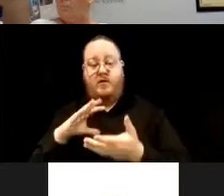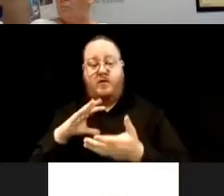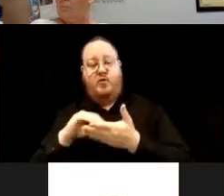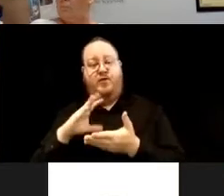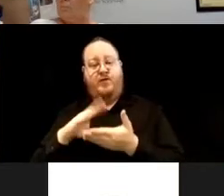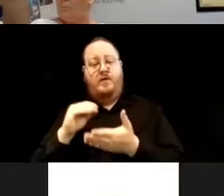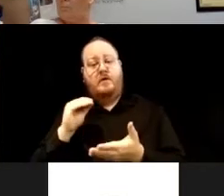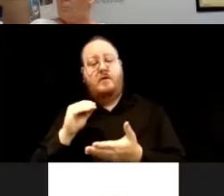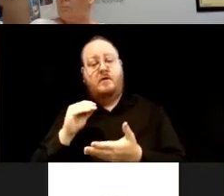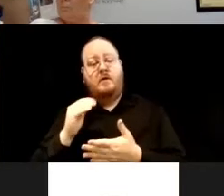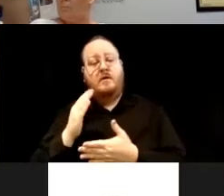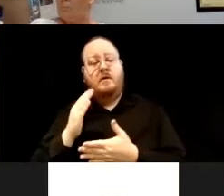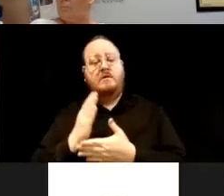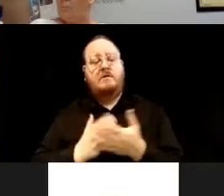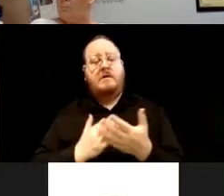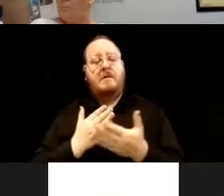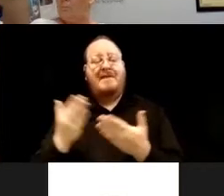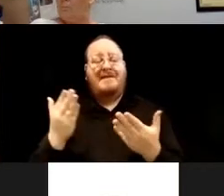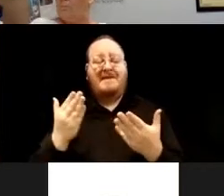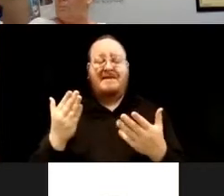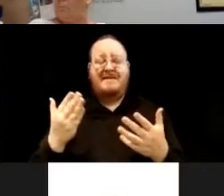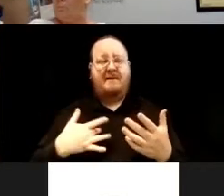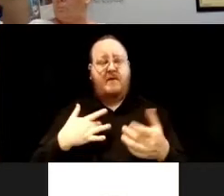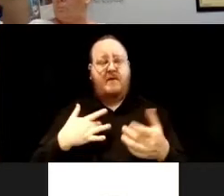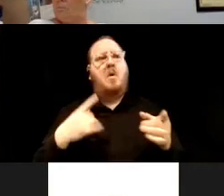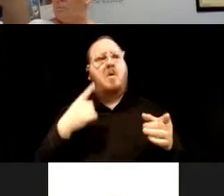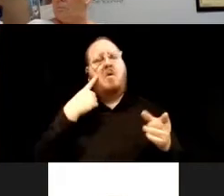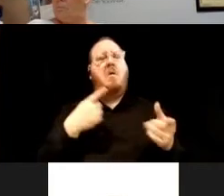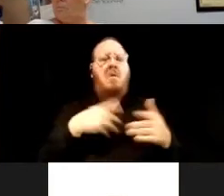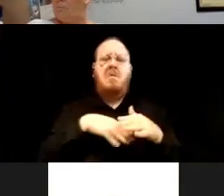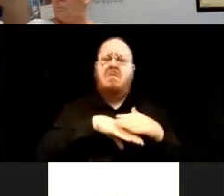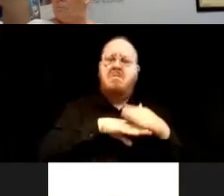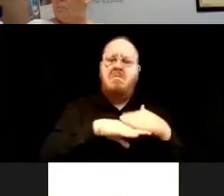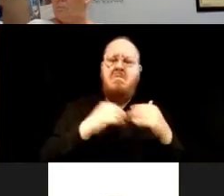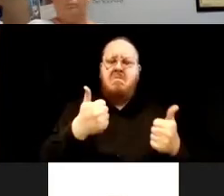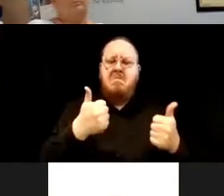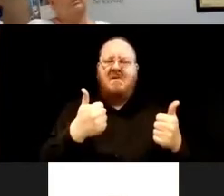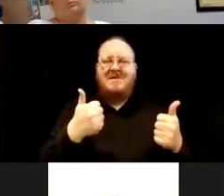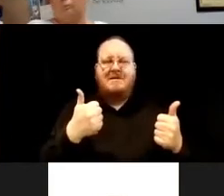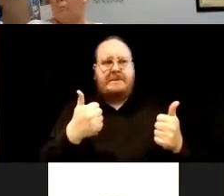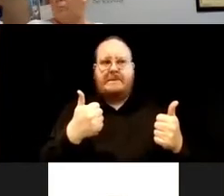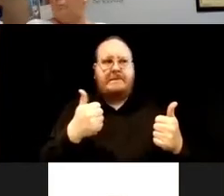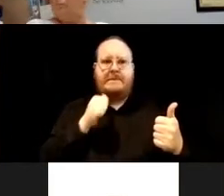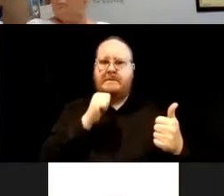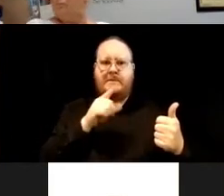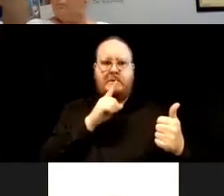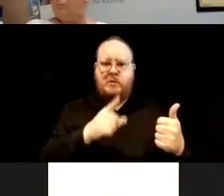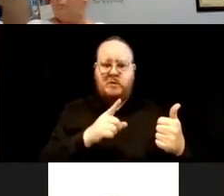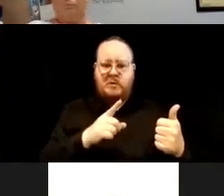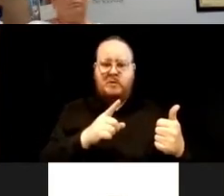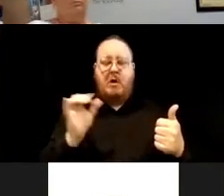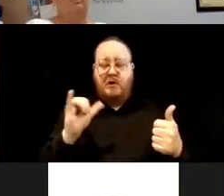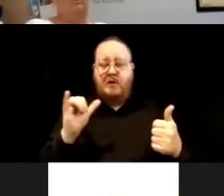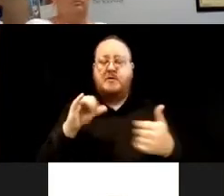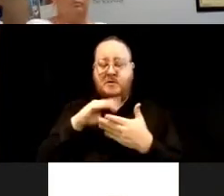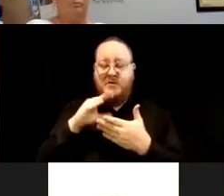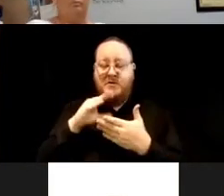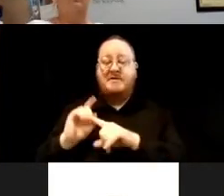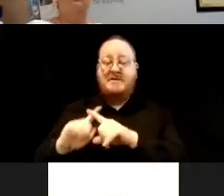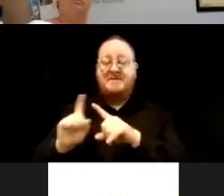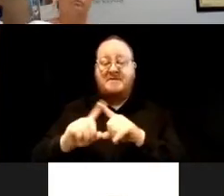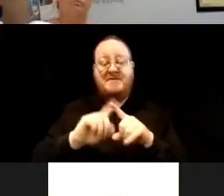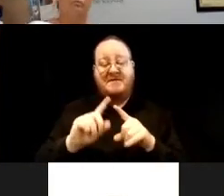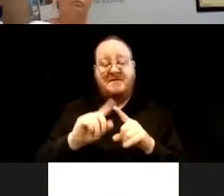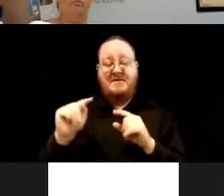as accessible as perhaps we thought they were, and we've learned different tricks for, wow, this is really accessible. So there's